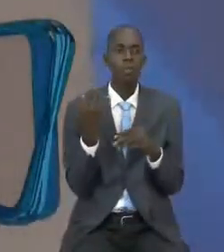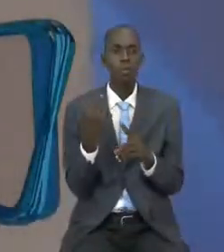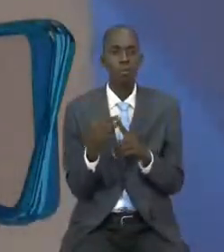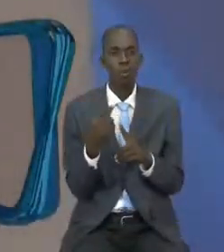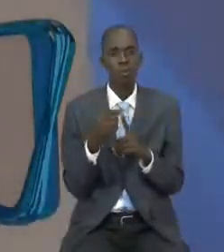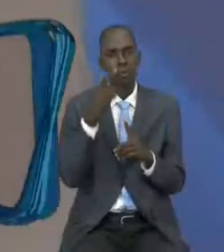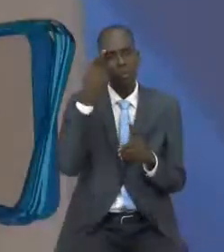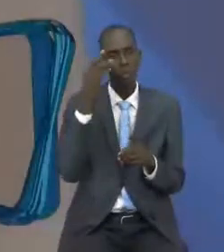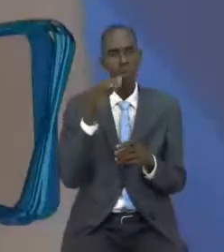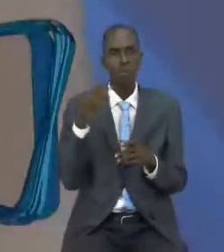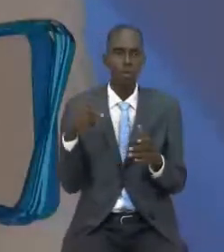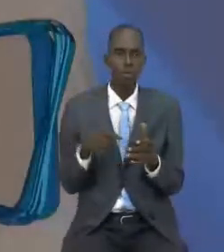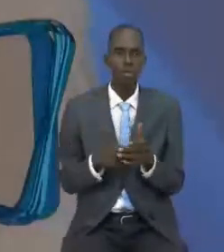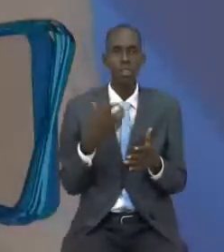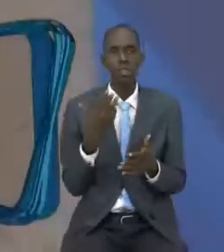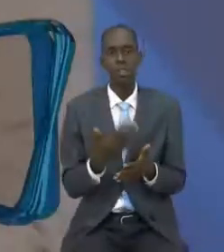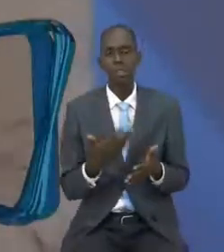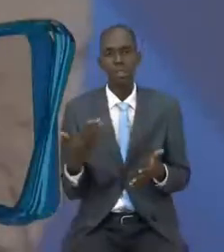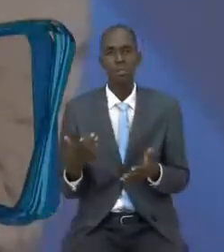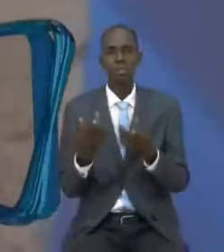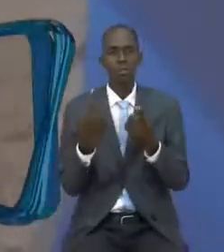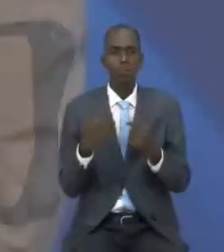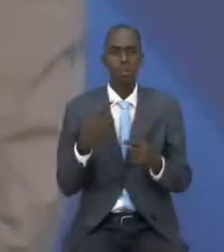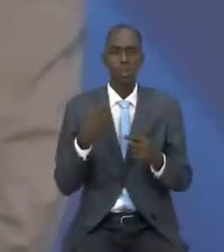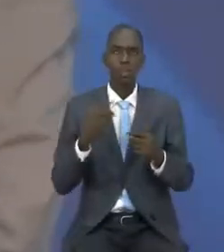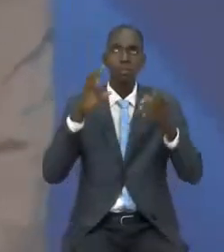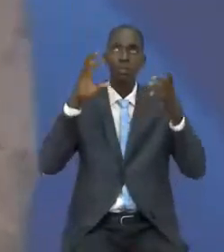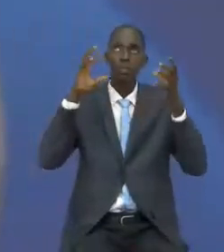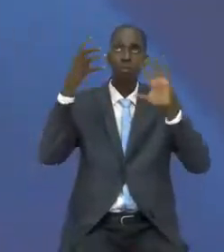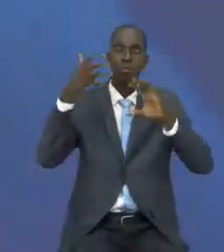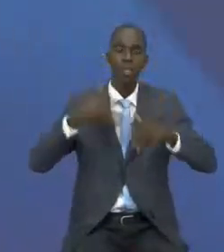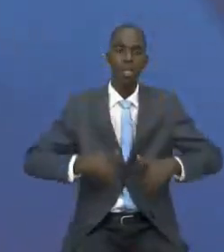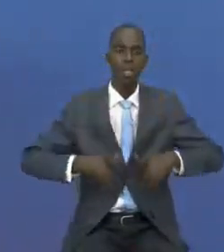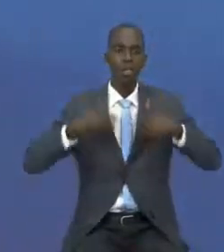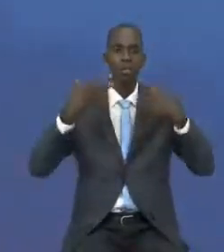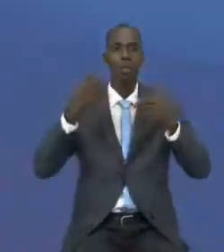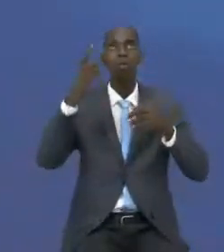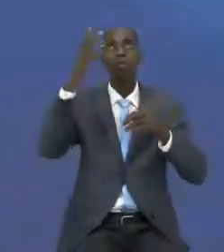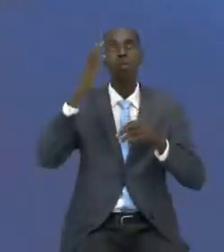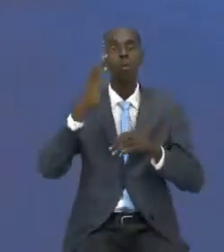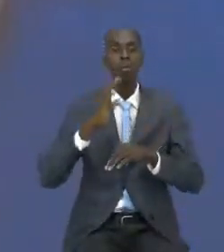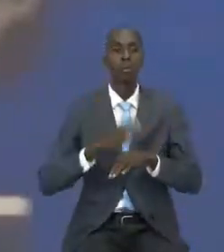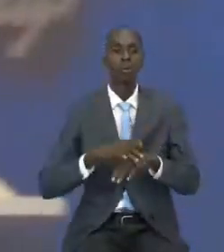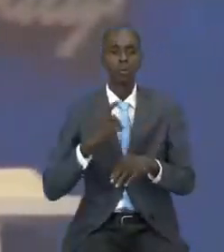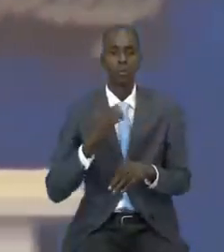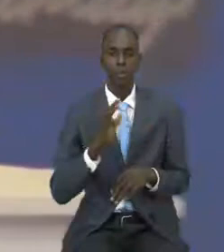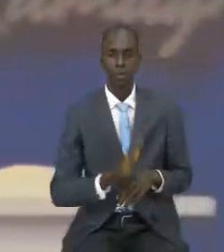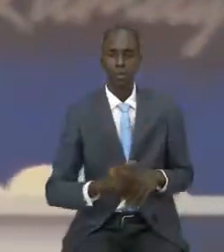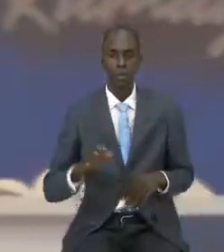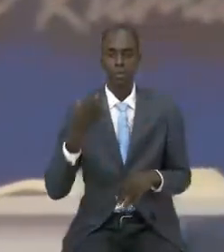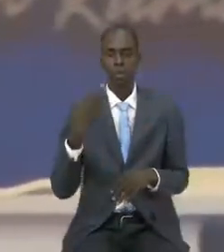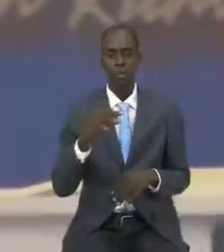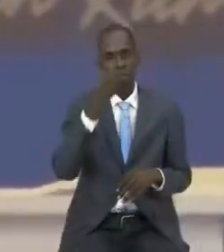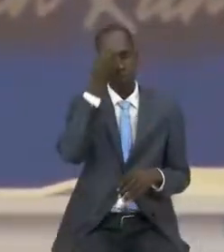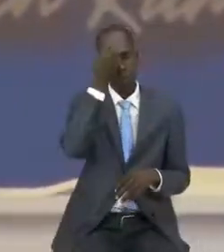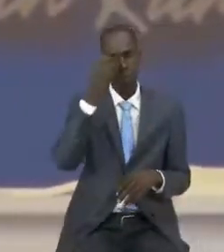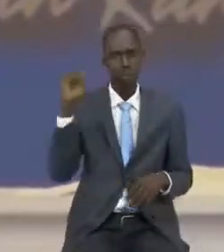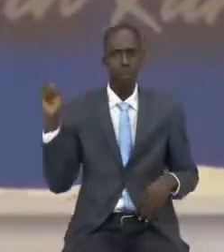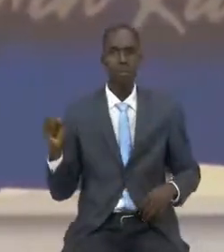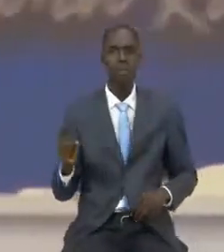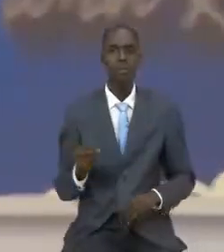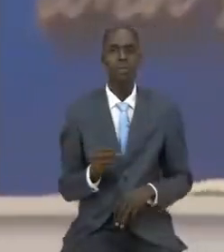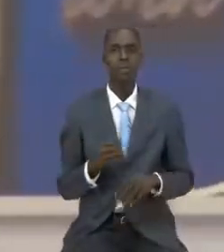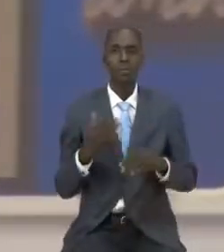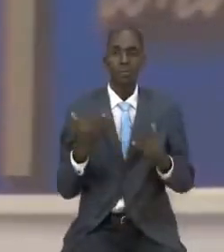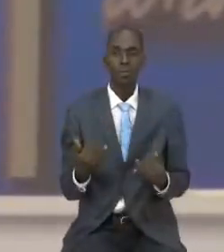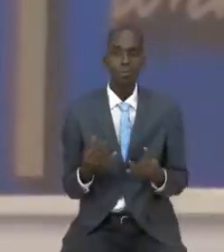these things cometh the wrath of God upon the children of disobedience. When